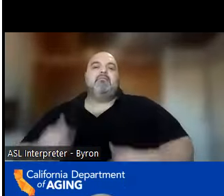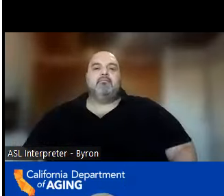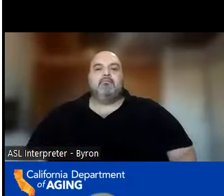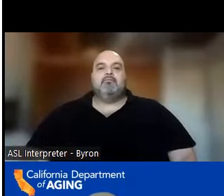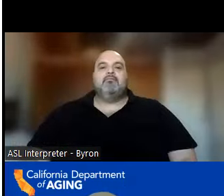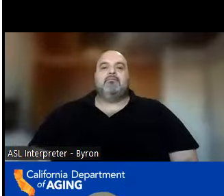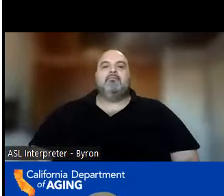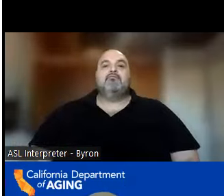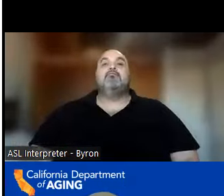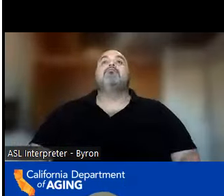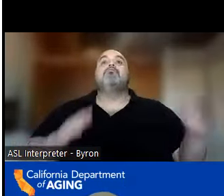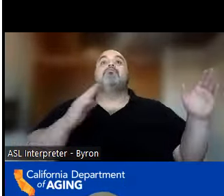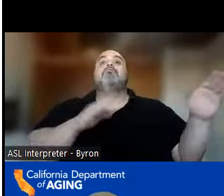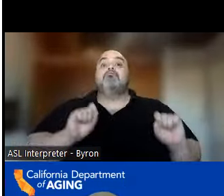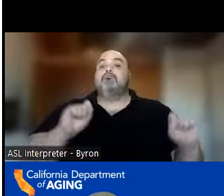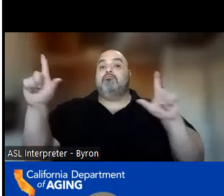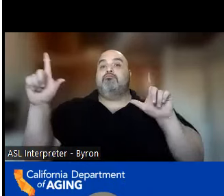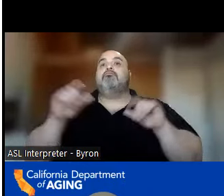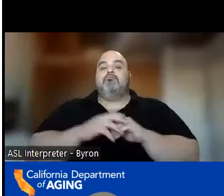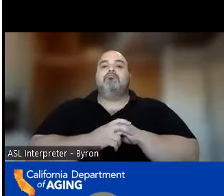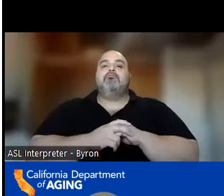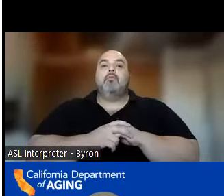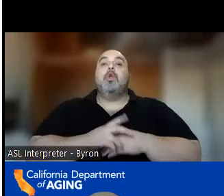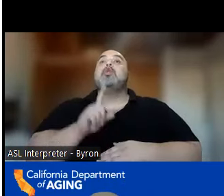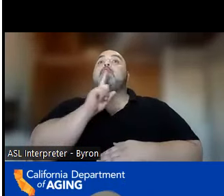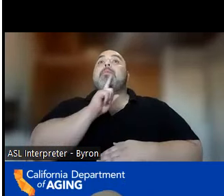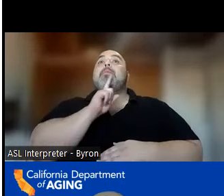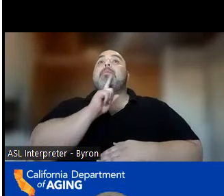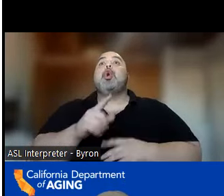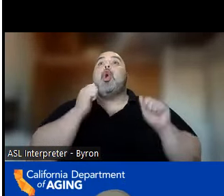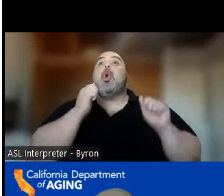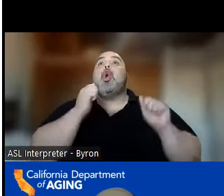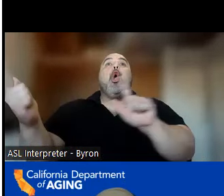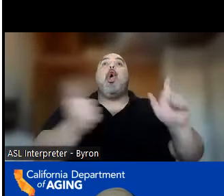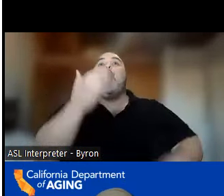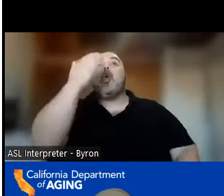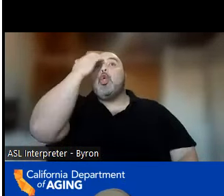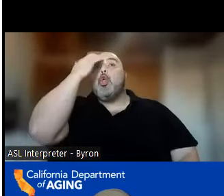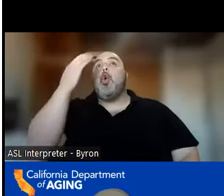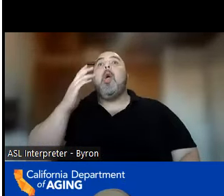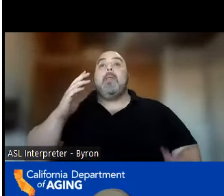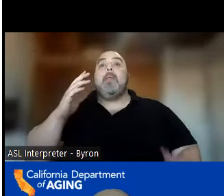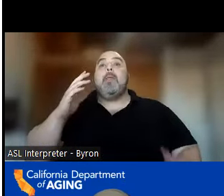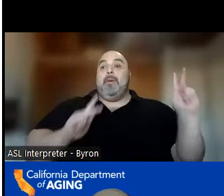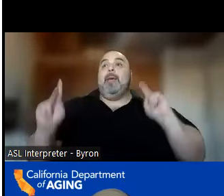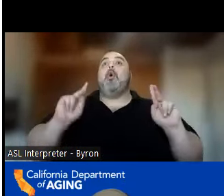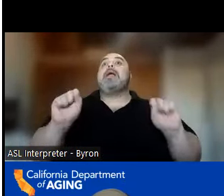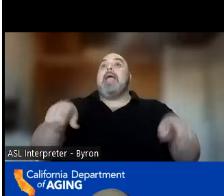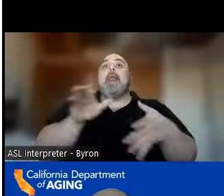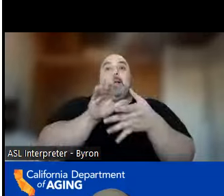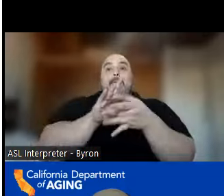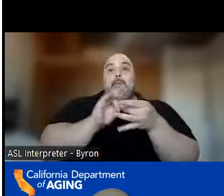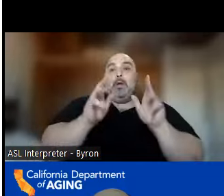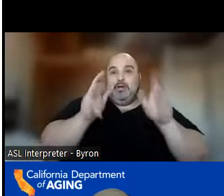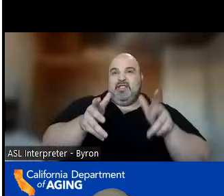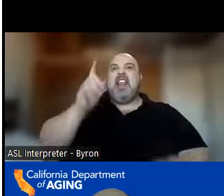And on to the next slide, just to make sure everyone knows that we're going to have public comment. So there is time that's reserved for that